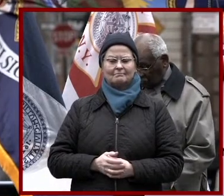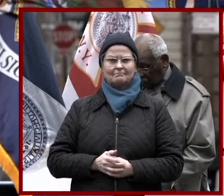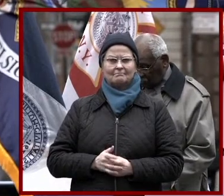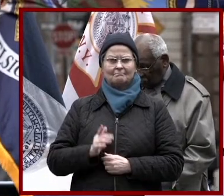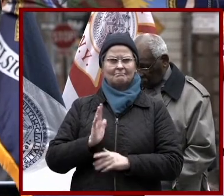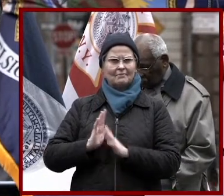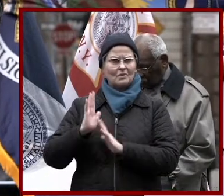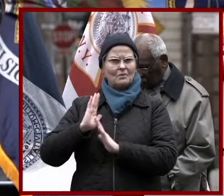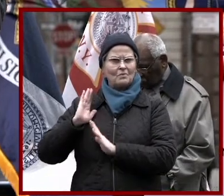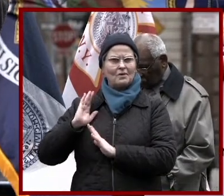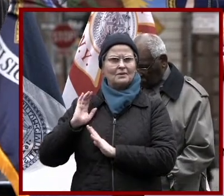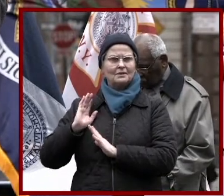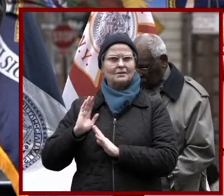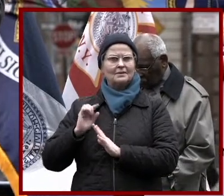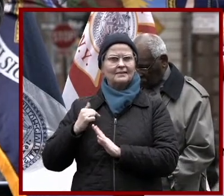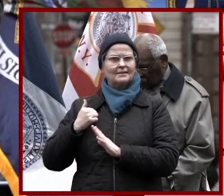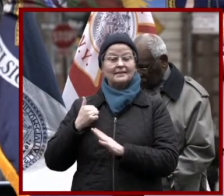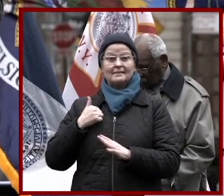I